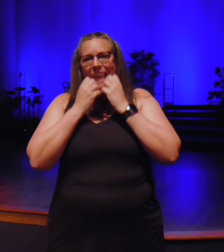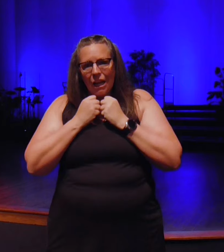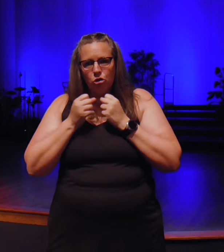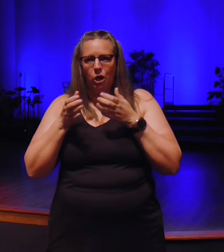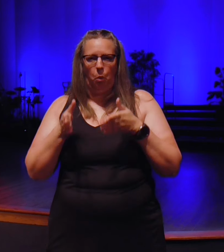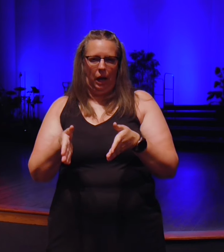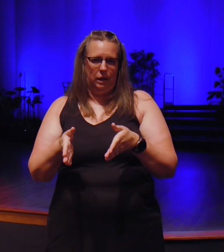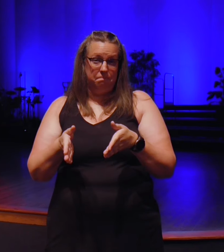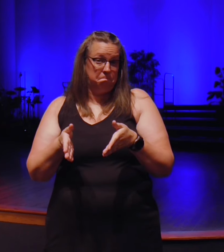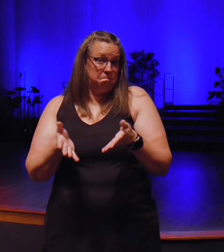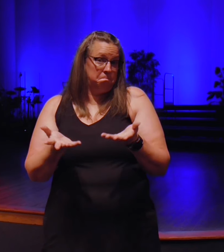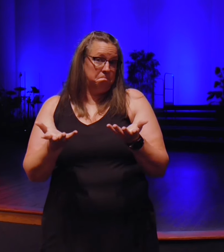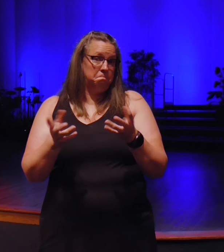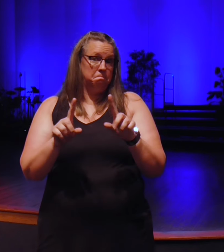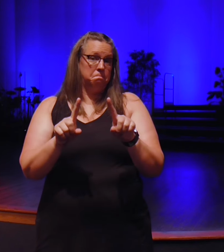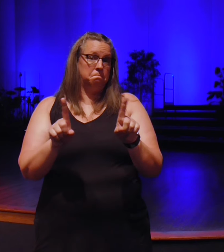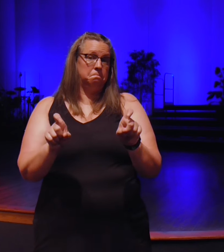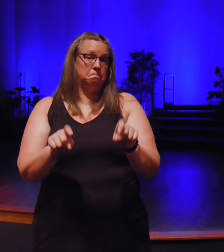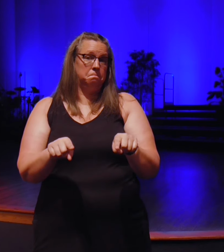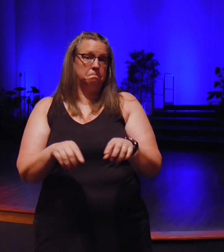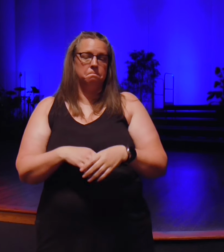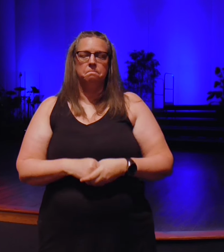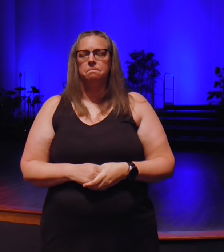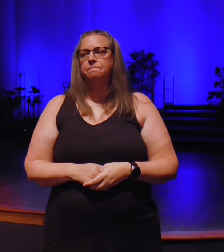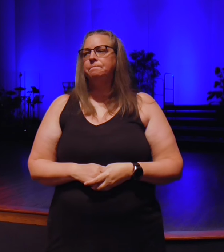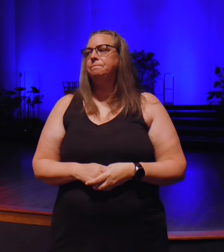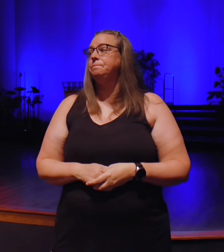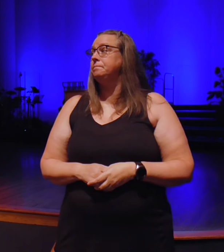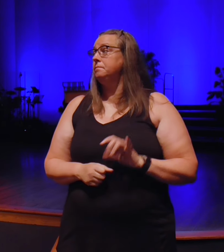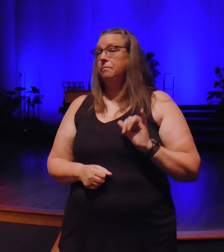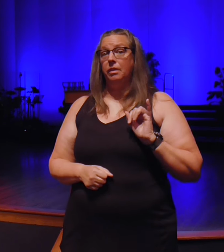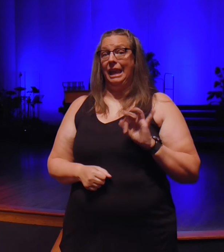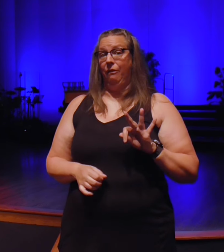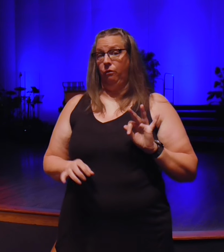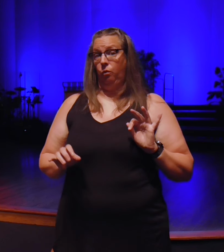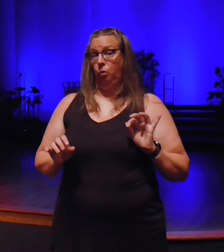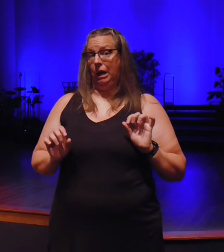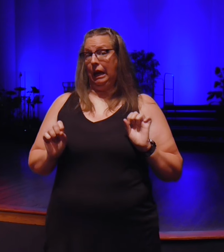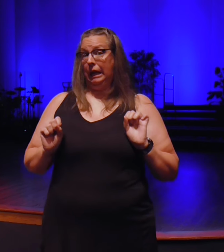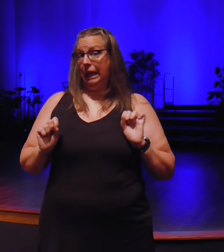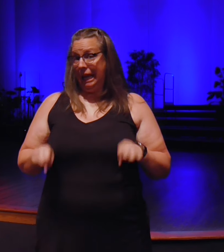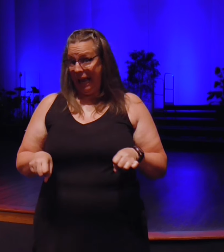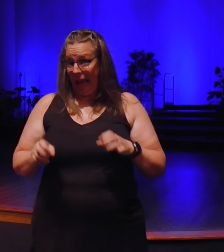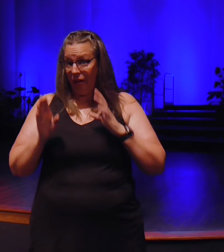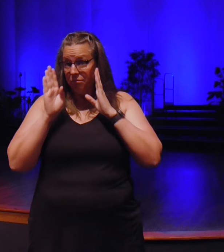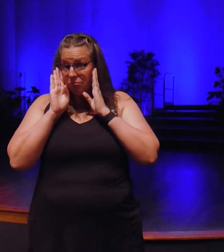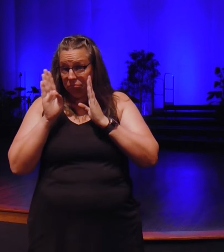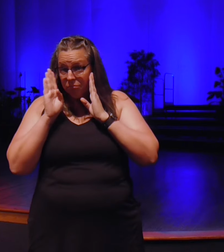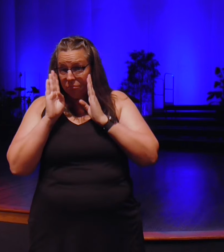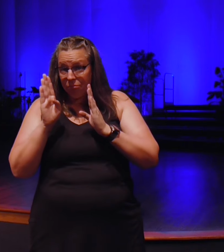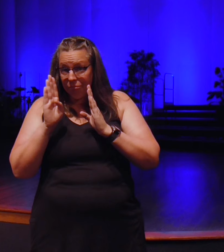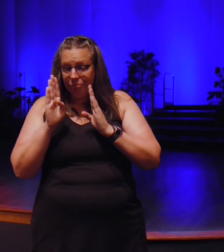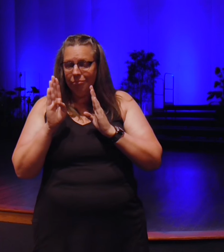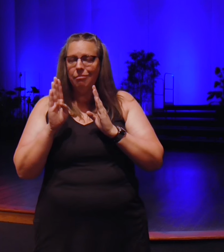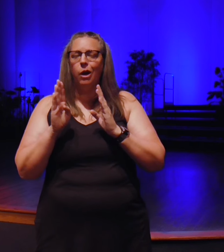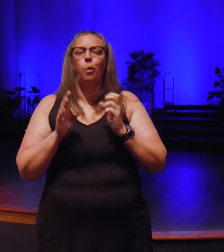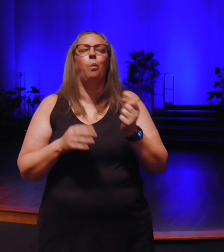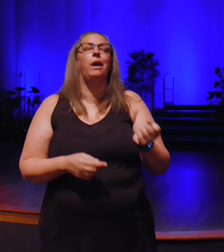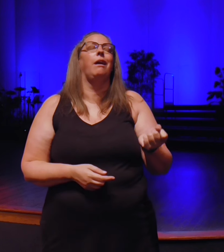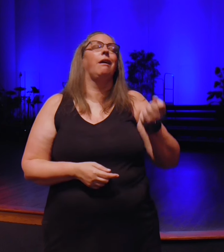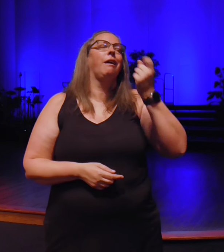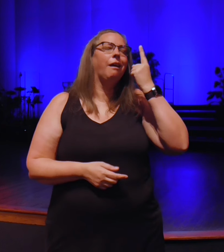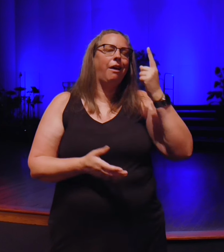way? If we could do that, we could unlock the meaning of existence and the